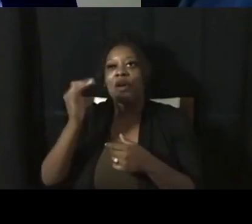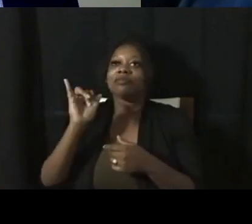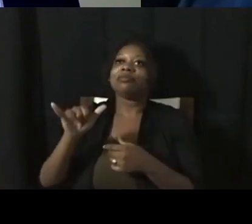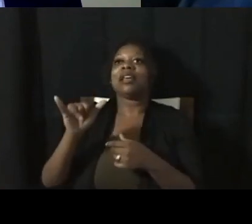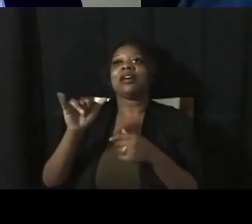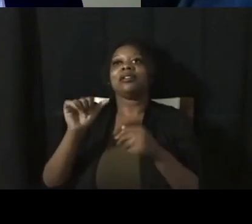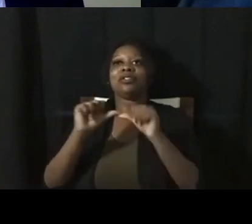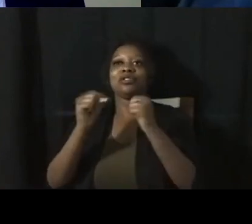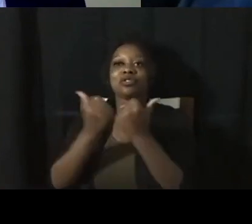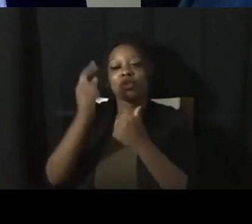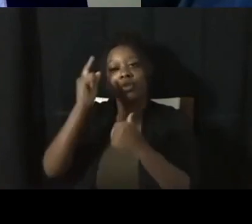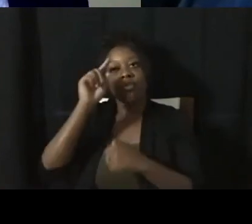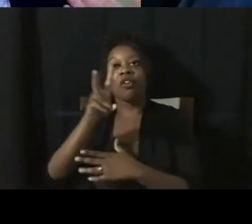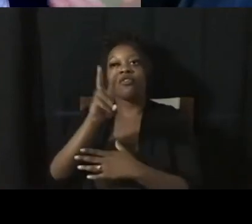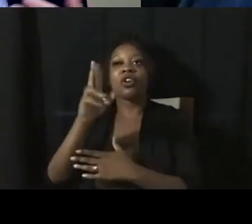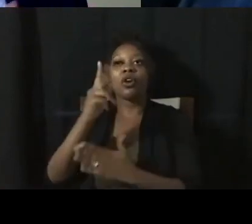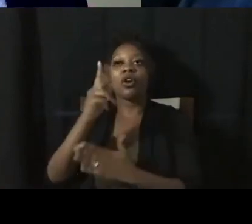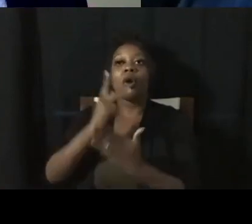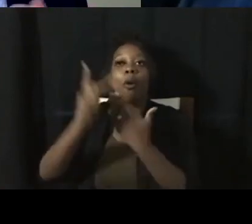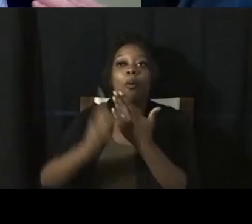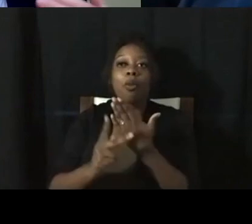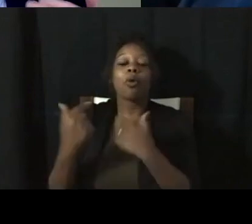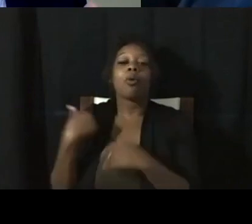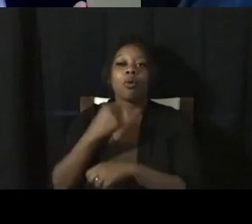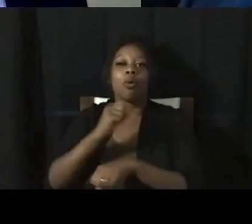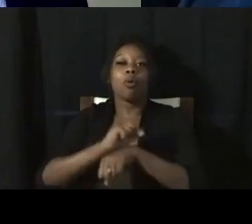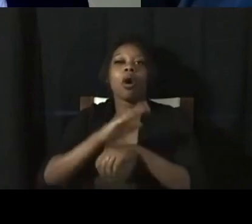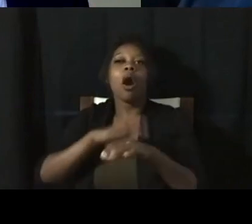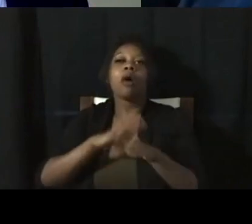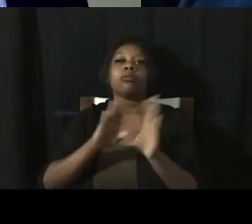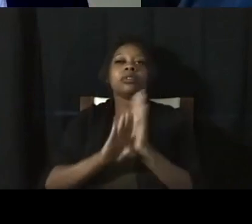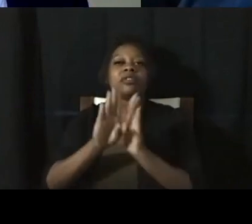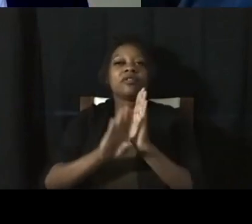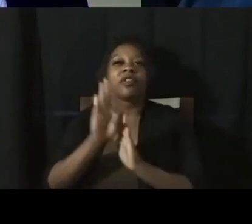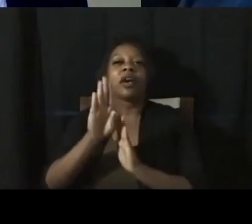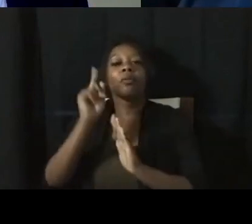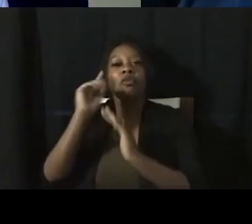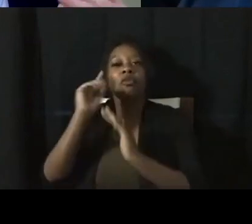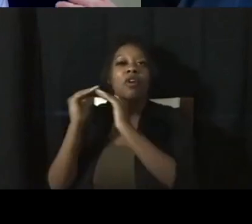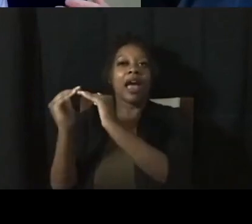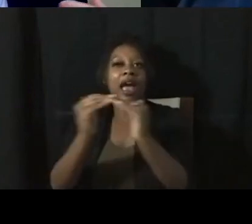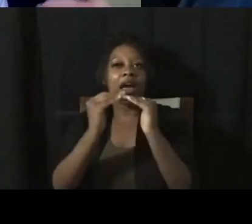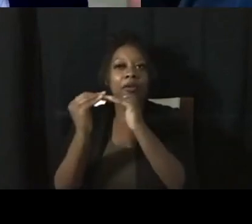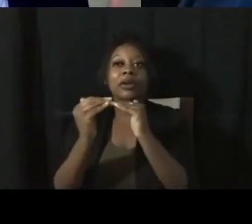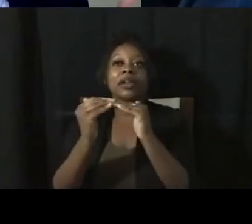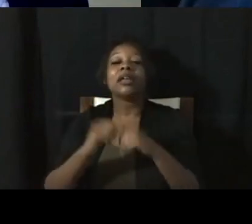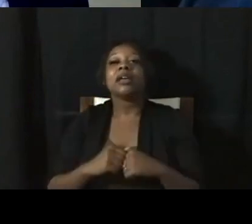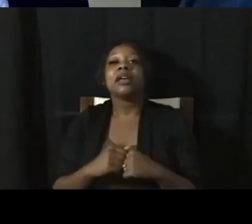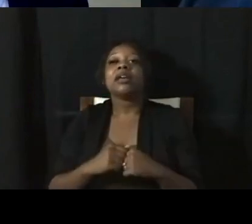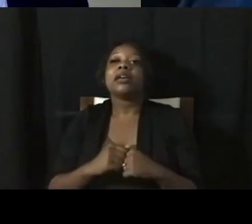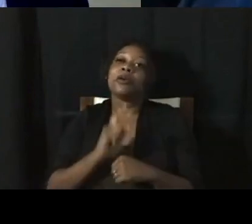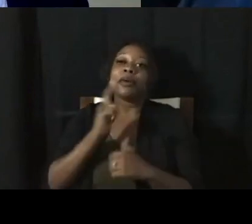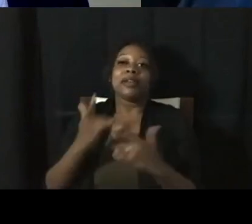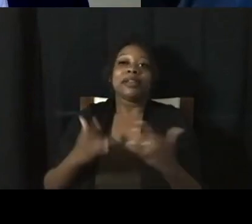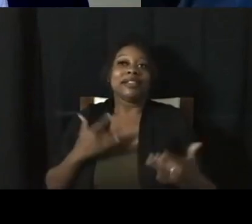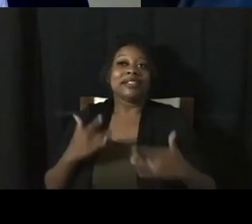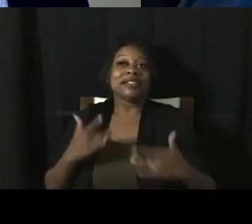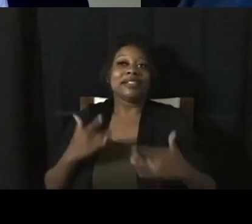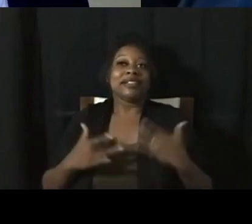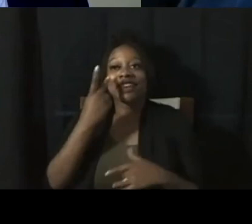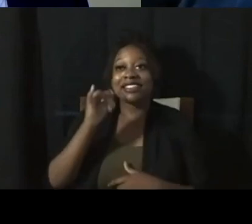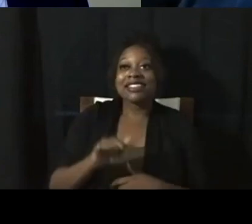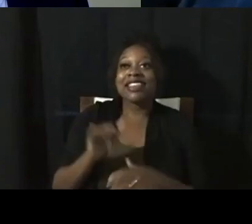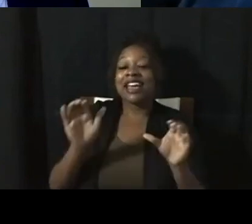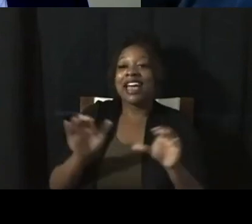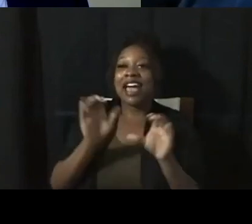Programs is working on the development of an equity statement. And so I'm really excited to see that activity,